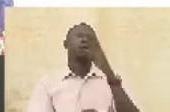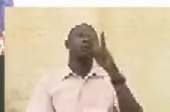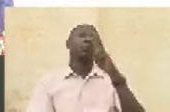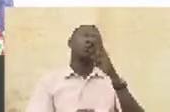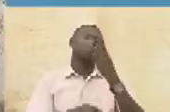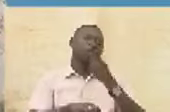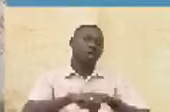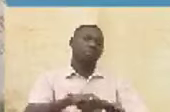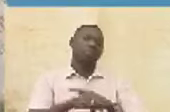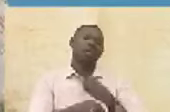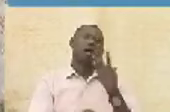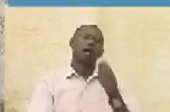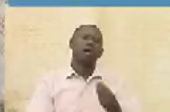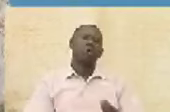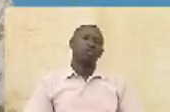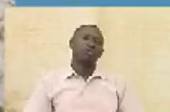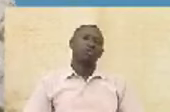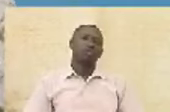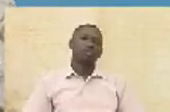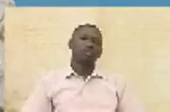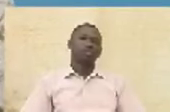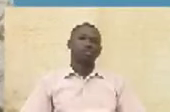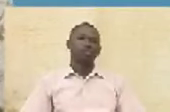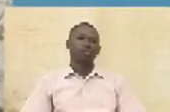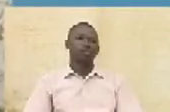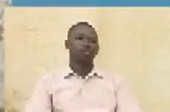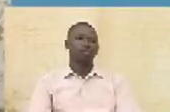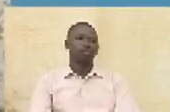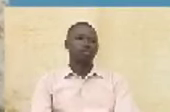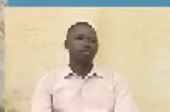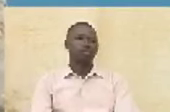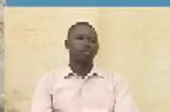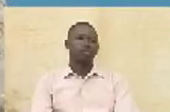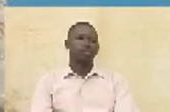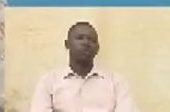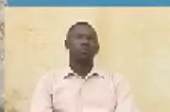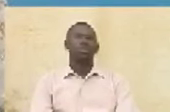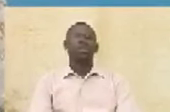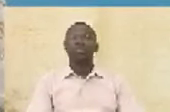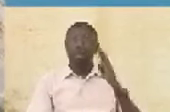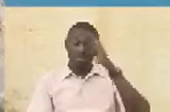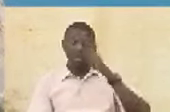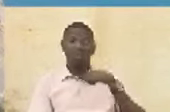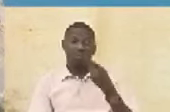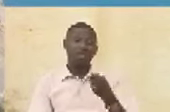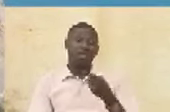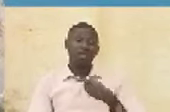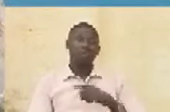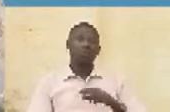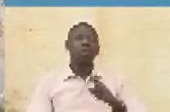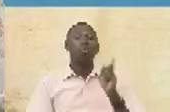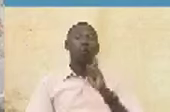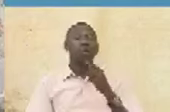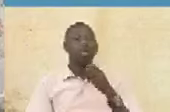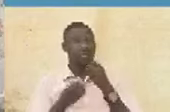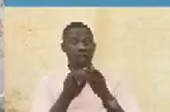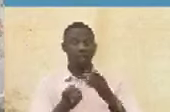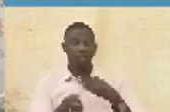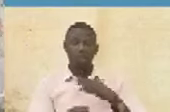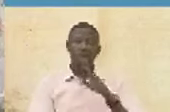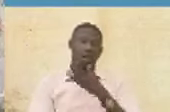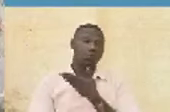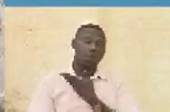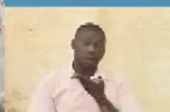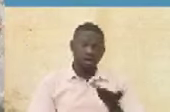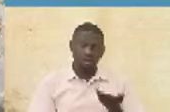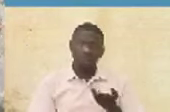sinya fulanya wa. Wala mo nyen te ko mu mindi manchati. The reason for that is what they accused us to be